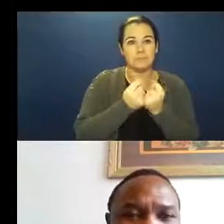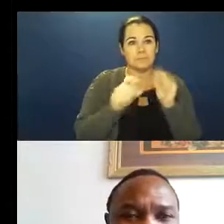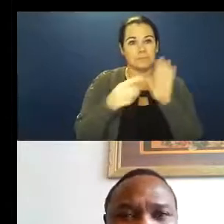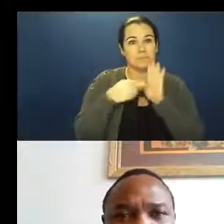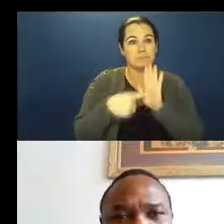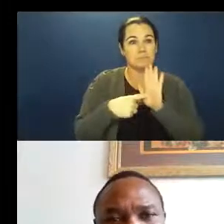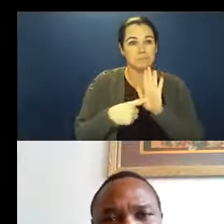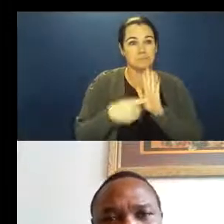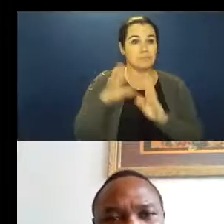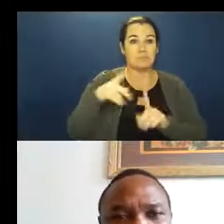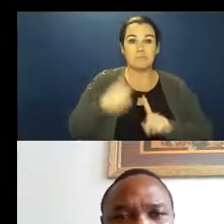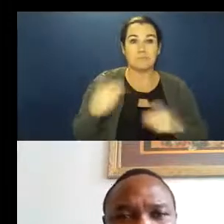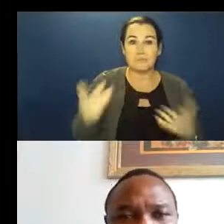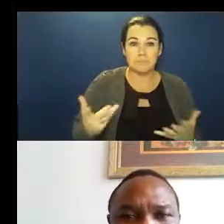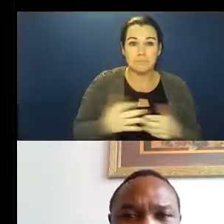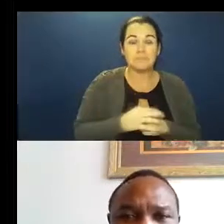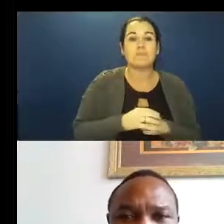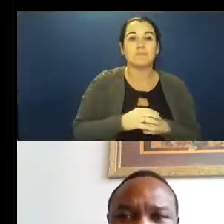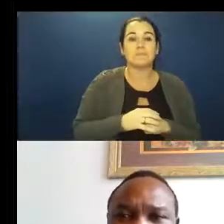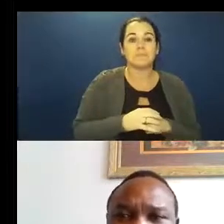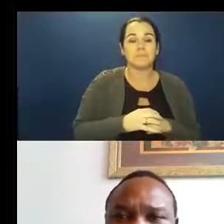the goal of this model is to,